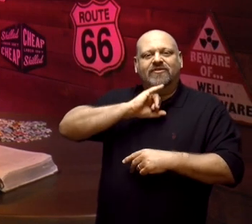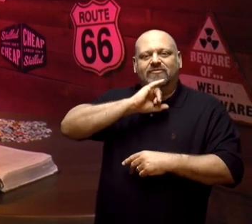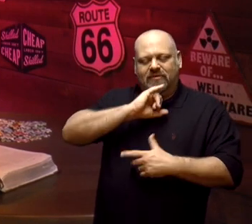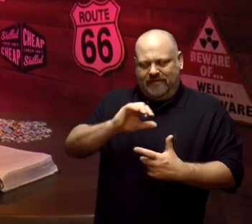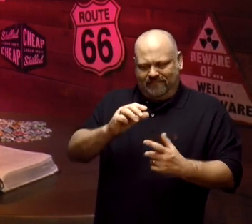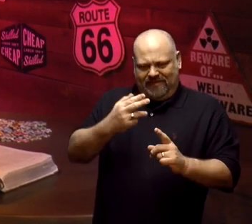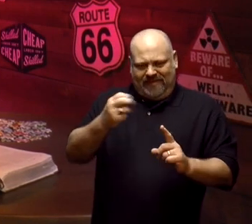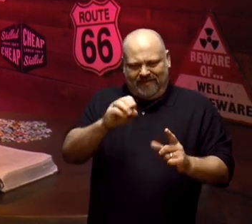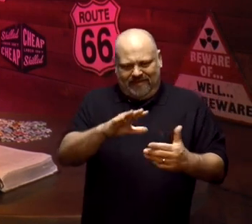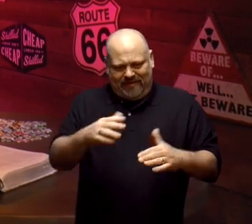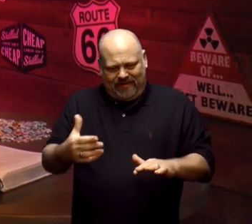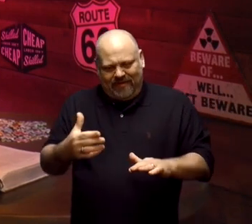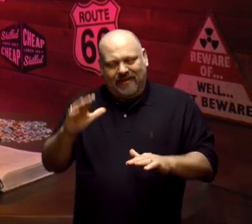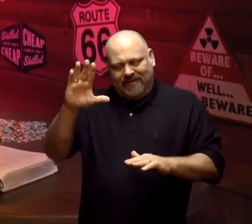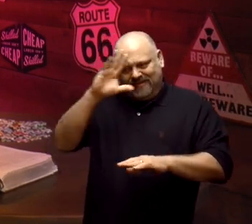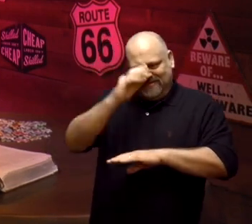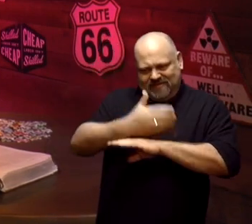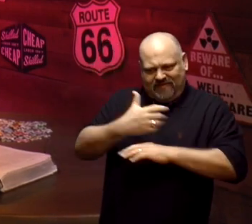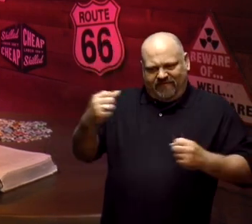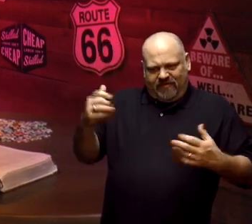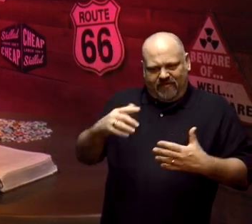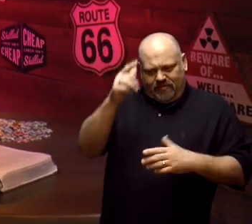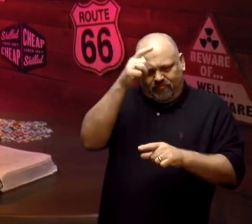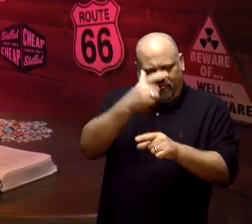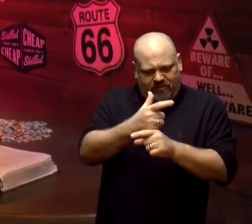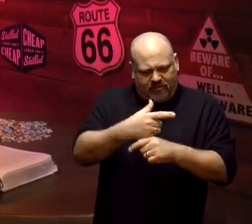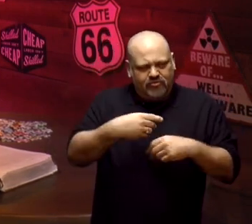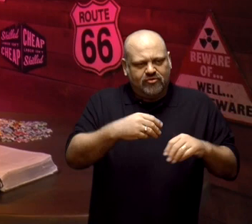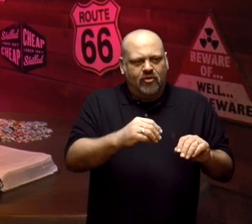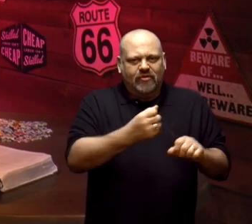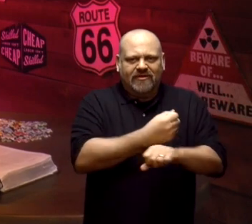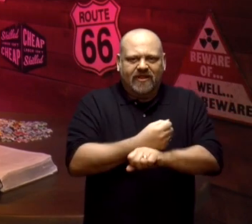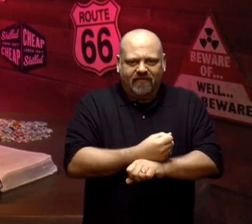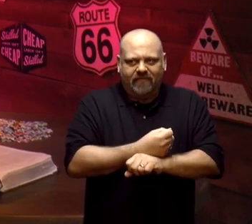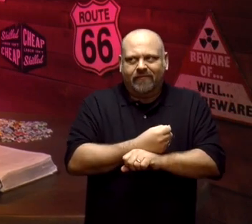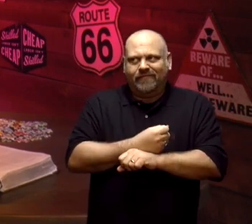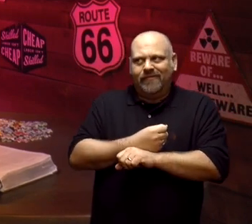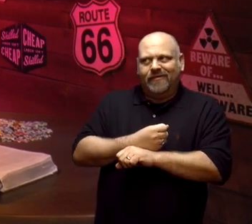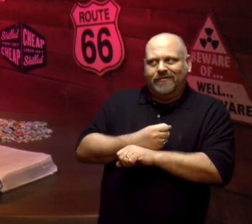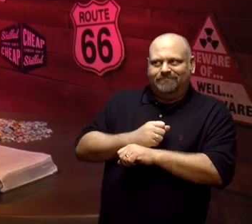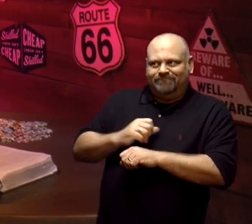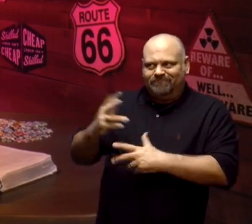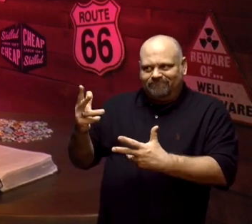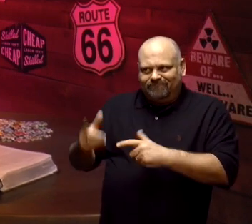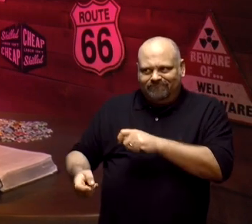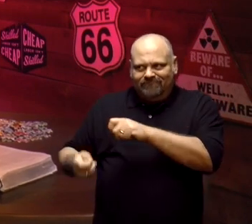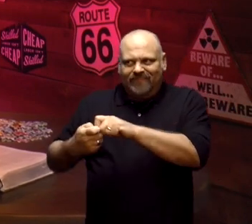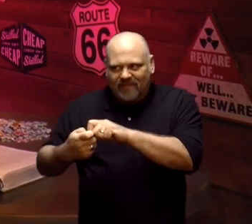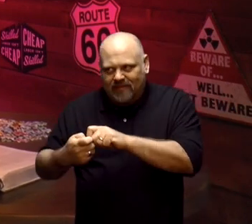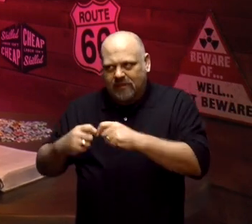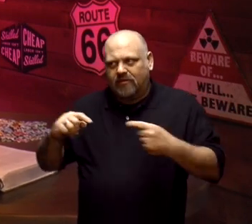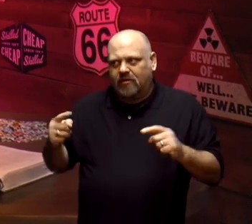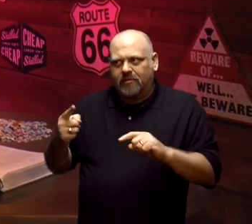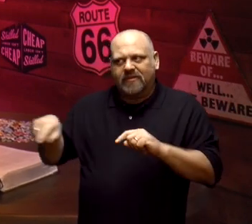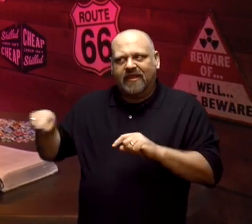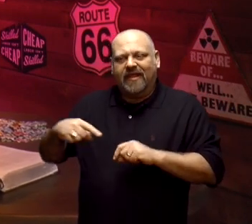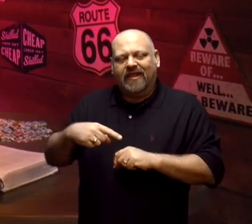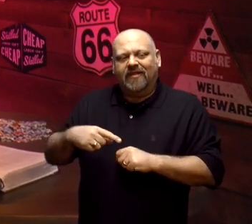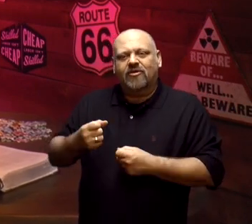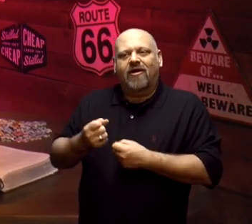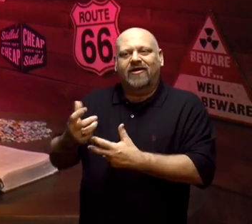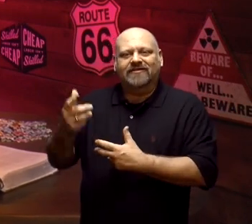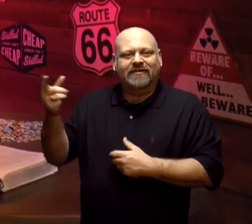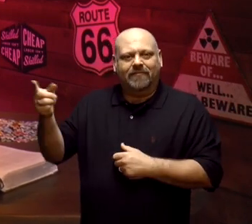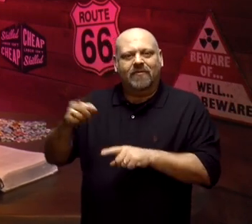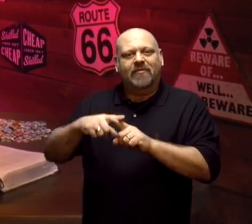his sons feared that the brother they'd sold into slavery would seek retribution for the harm they had caused him. But their